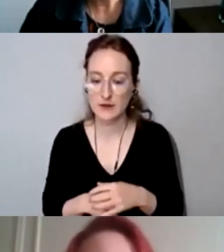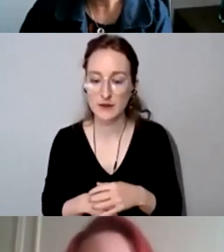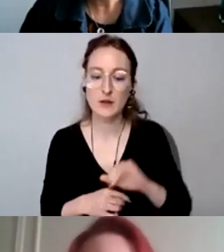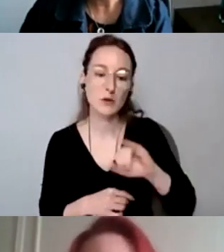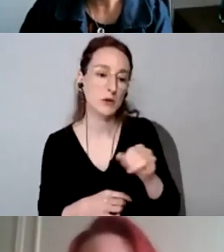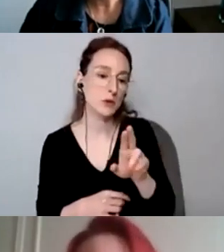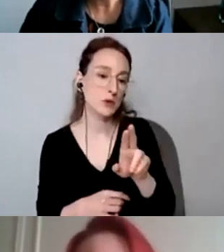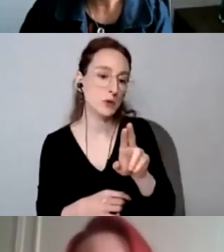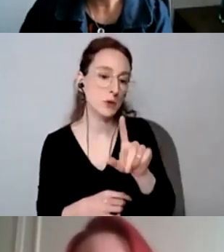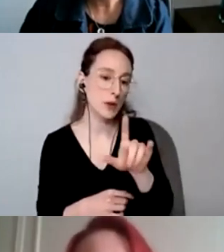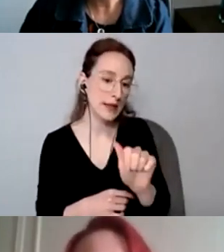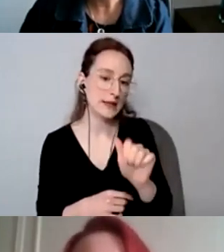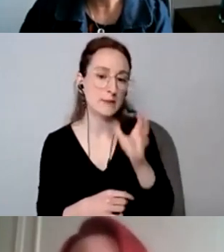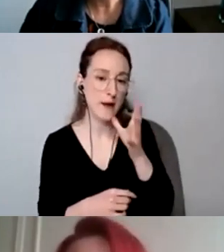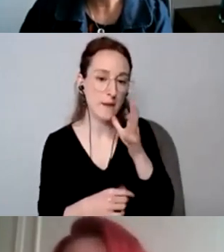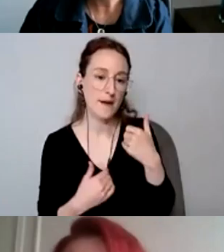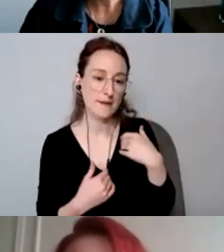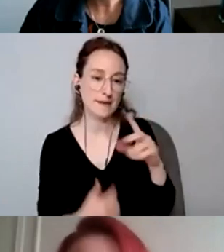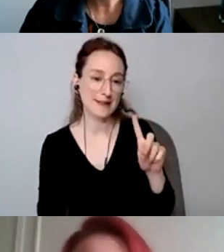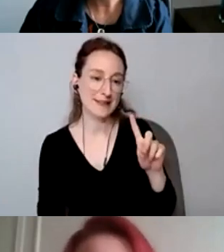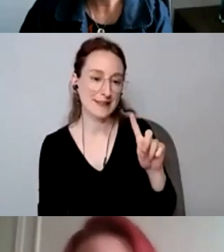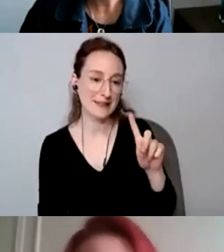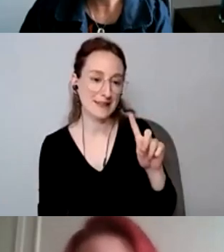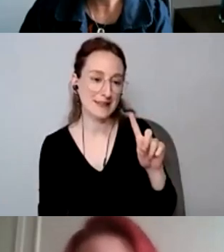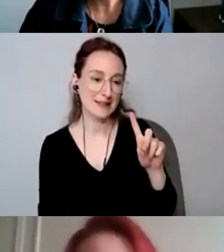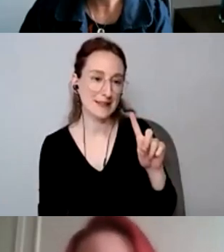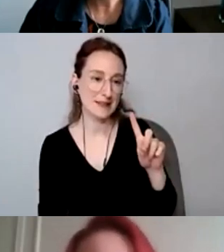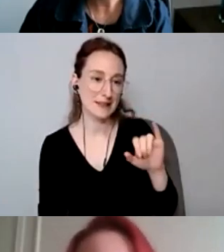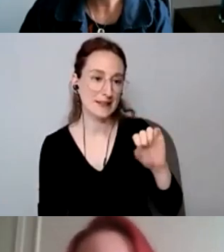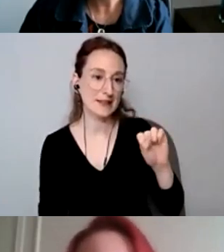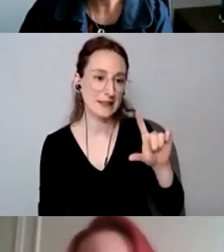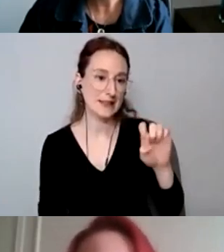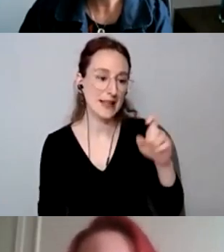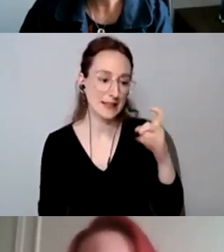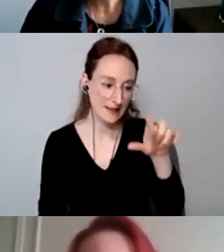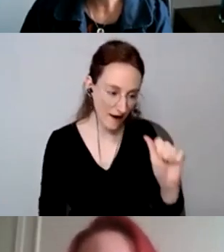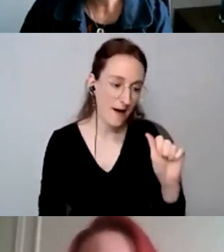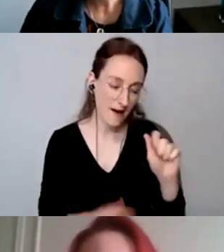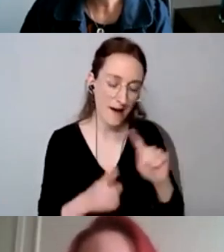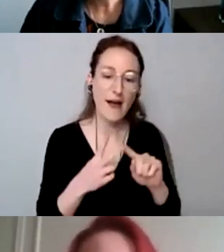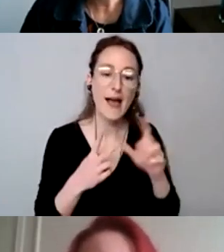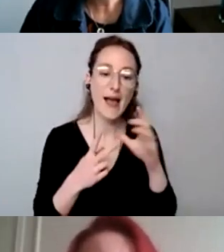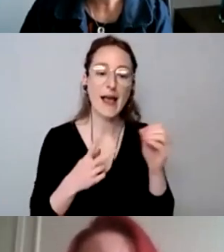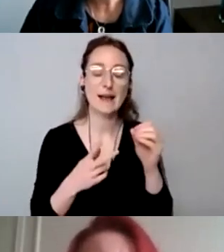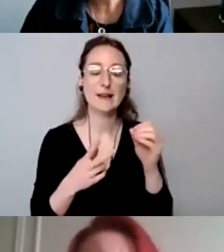dyslexia, and Yulia has dyslexia and self-diagnosed Asperger syndrome.